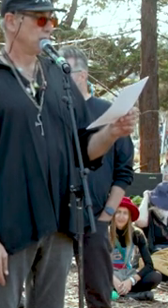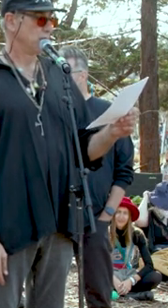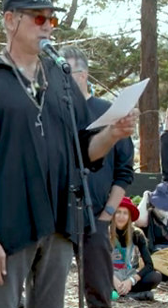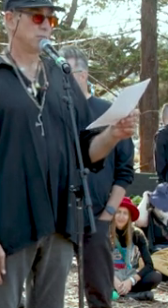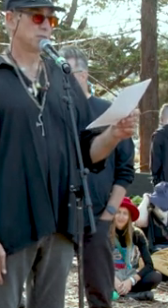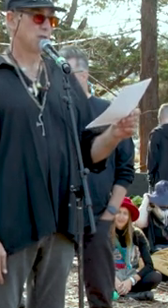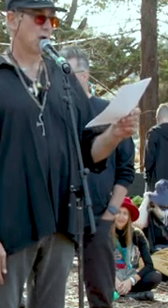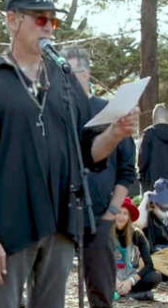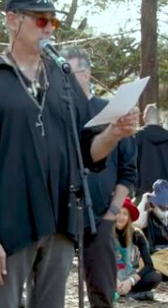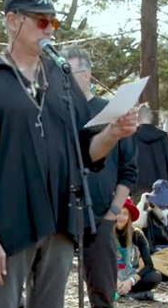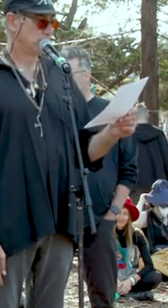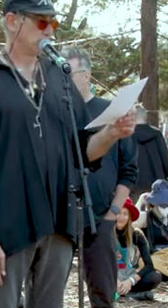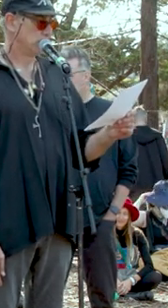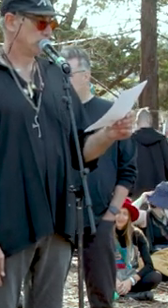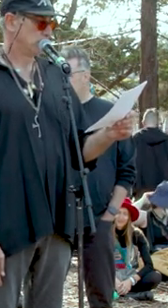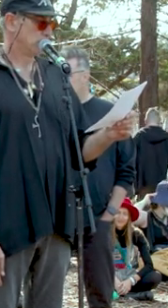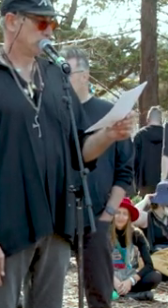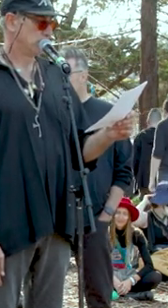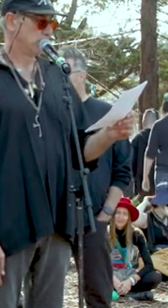Muhammad Ibrahim Sham.